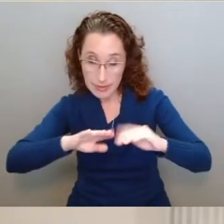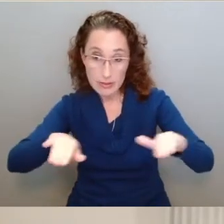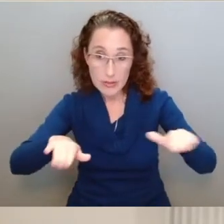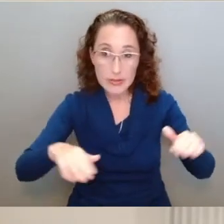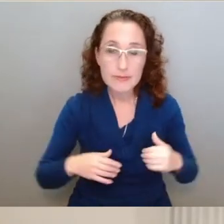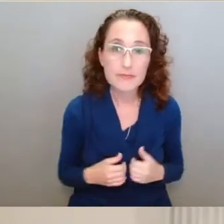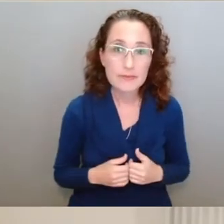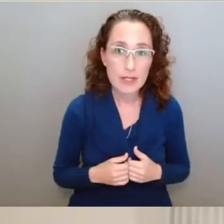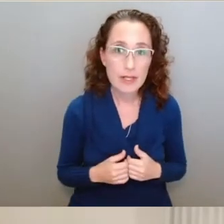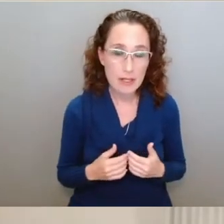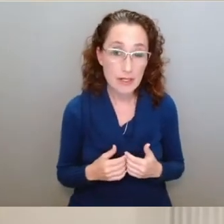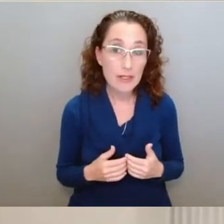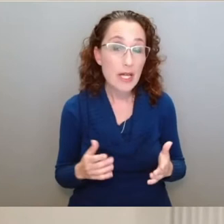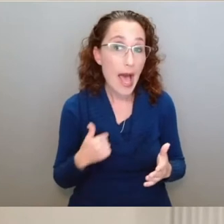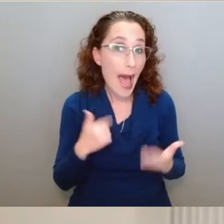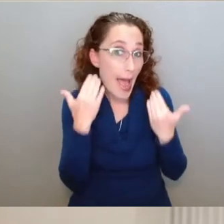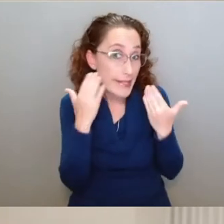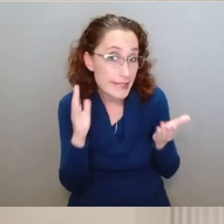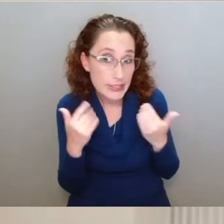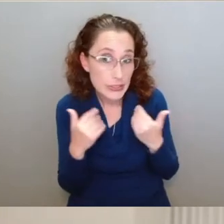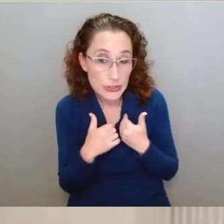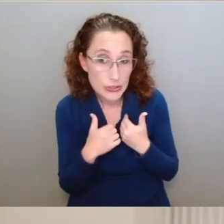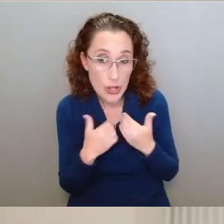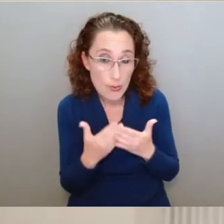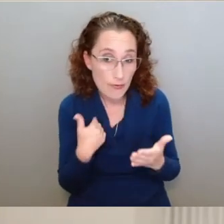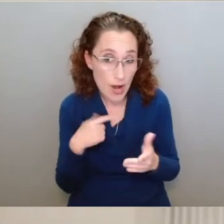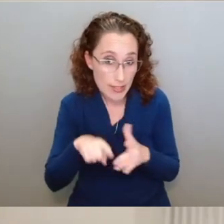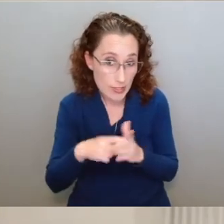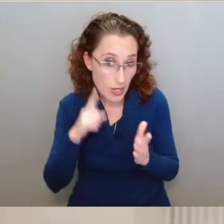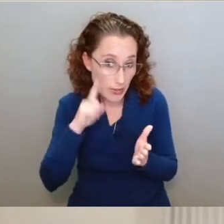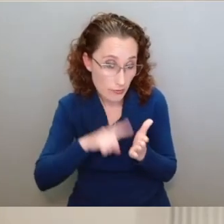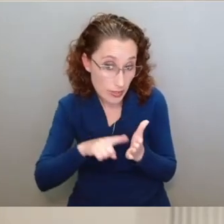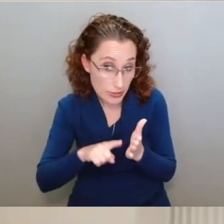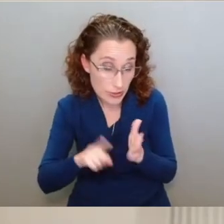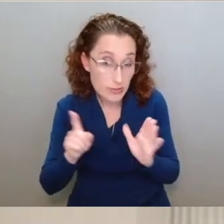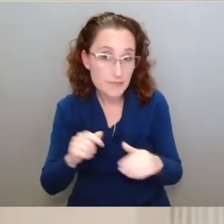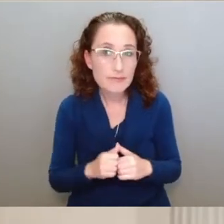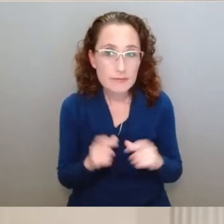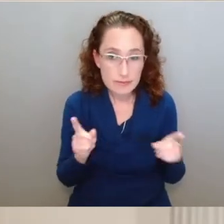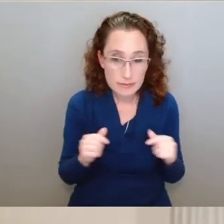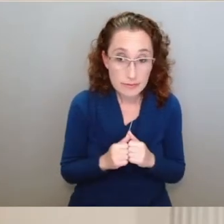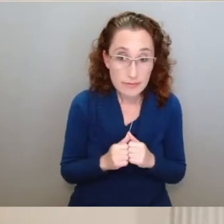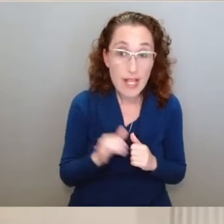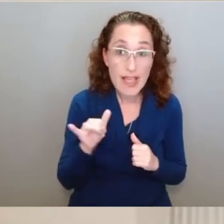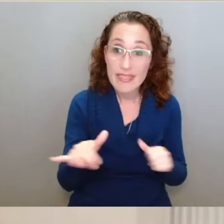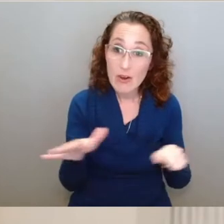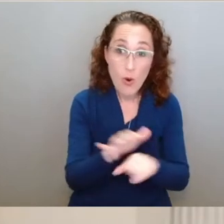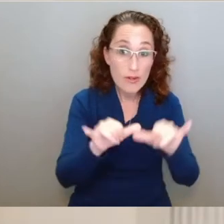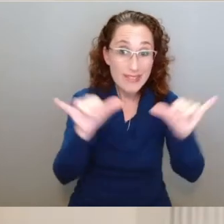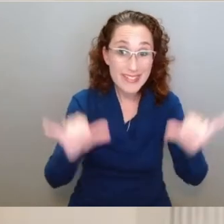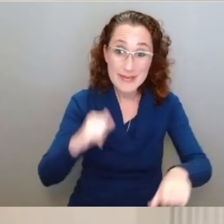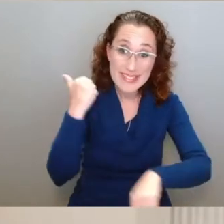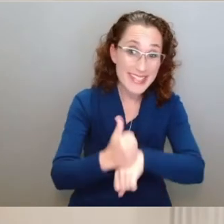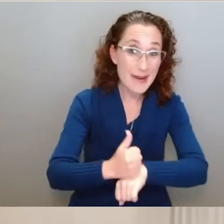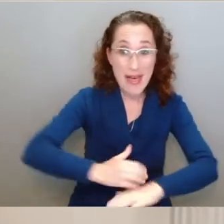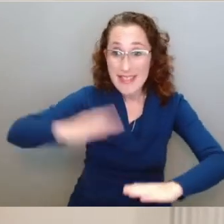aware of before I set out to do the research for the book and take this journey, that whole system that created the greatest